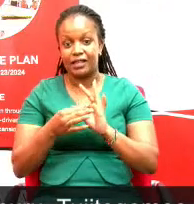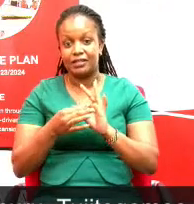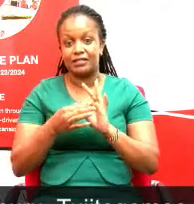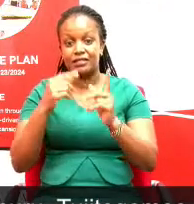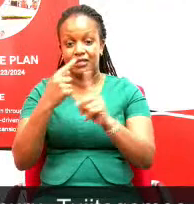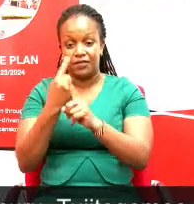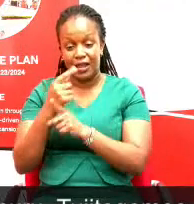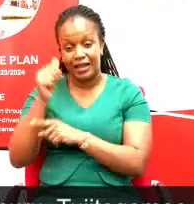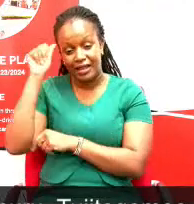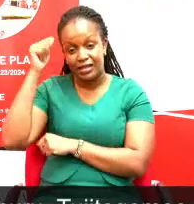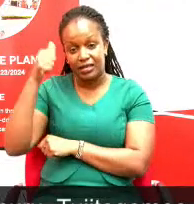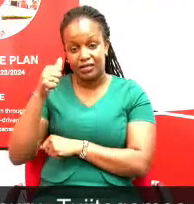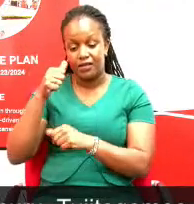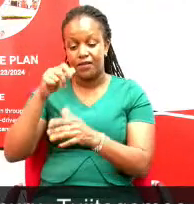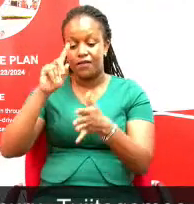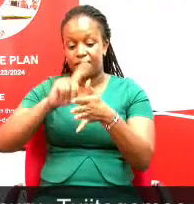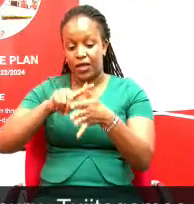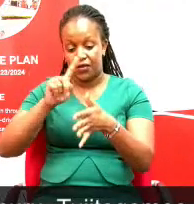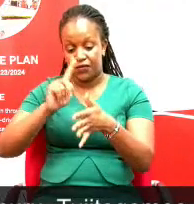5,